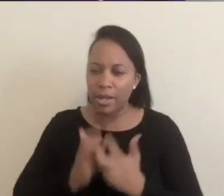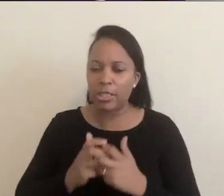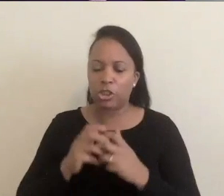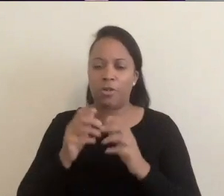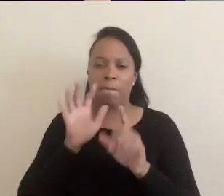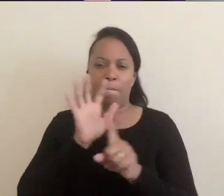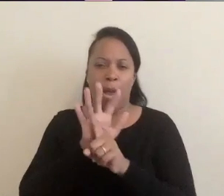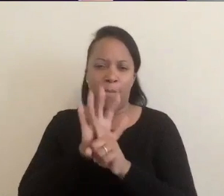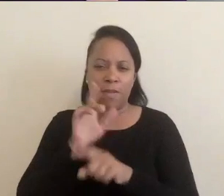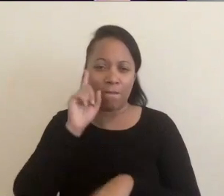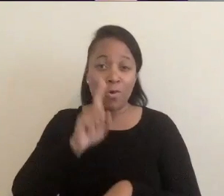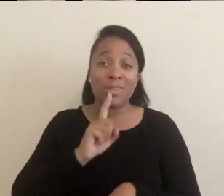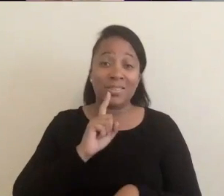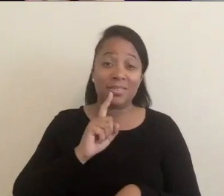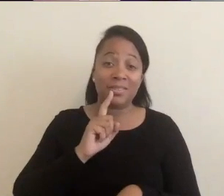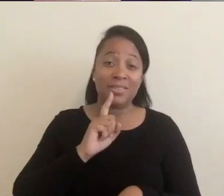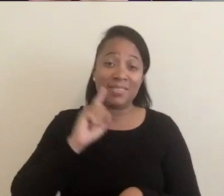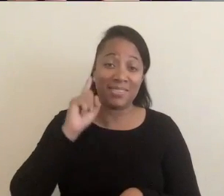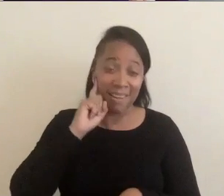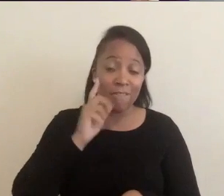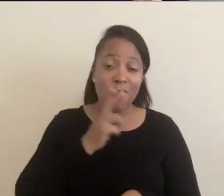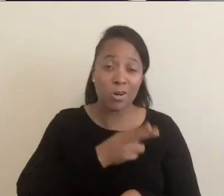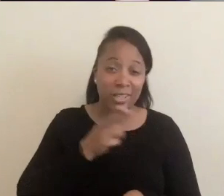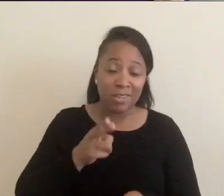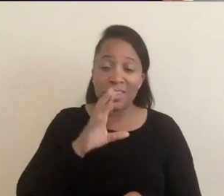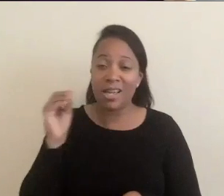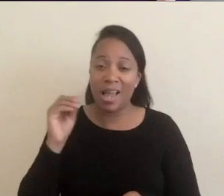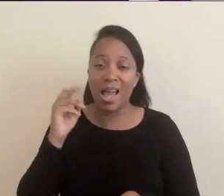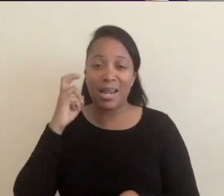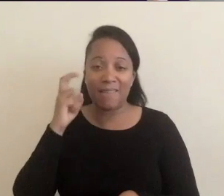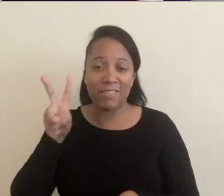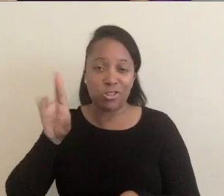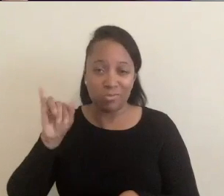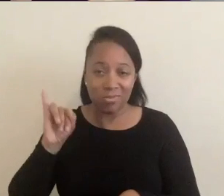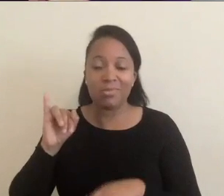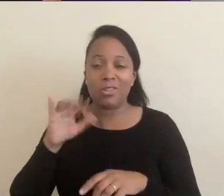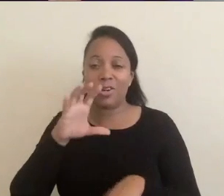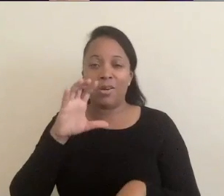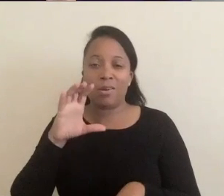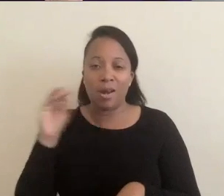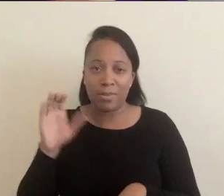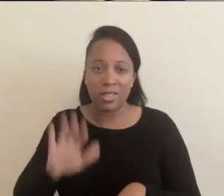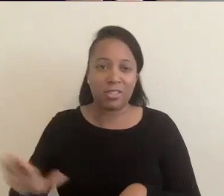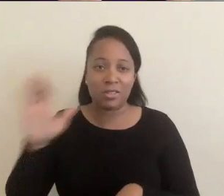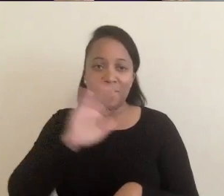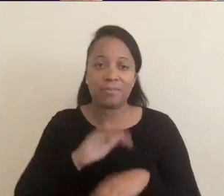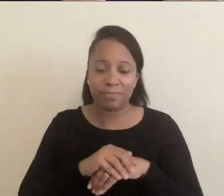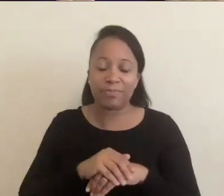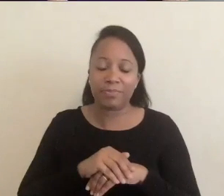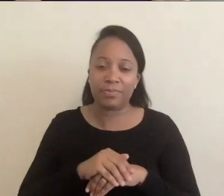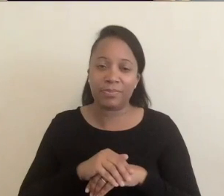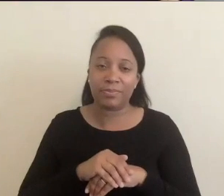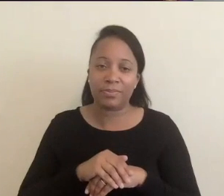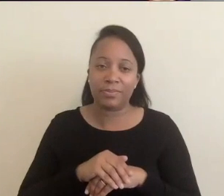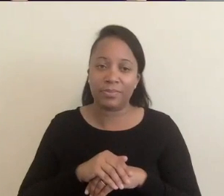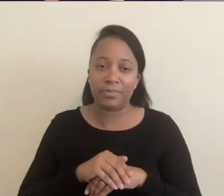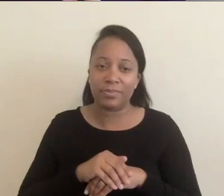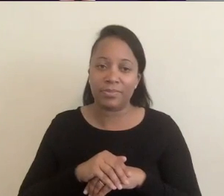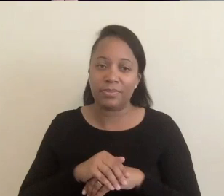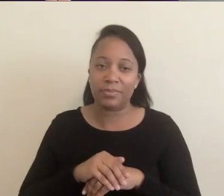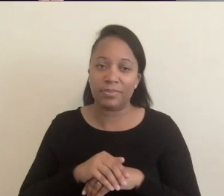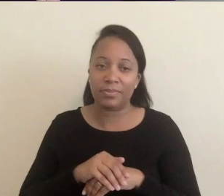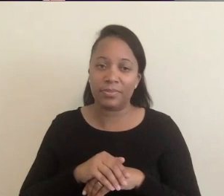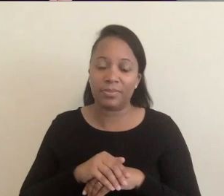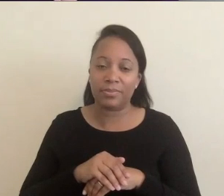impaired communities. Carish provides all of them to corporations and law firms like yours, to government institutions, and